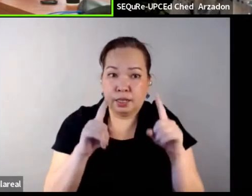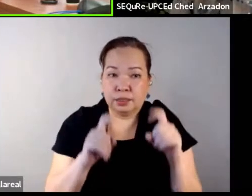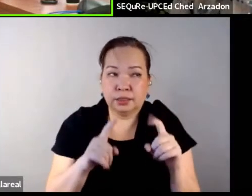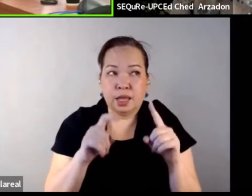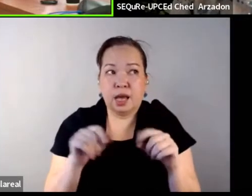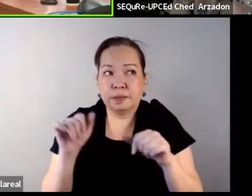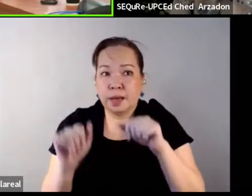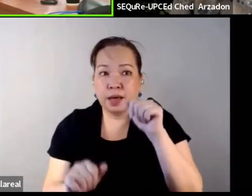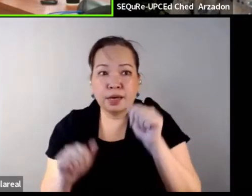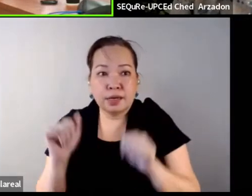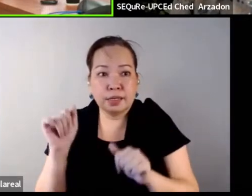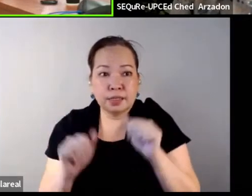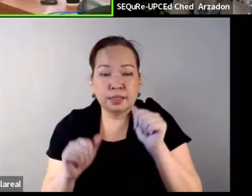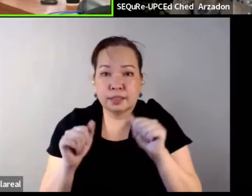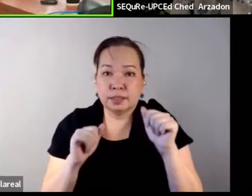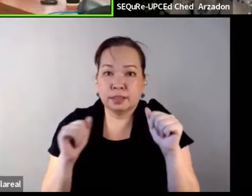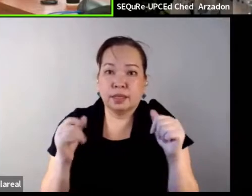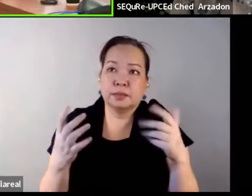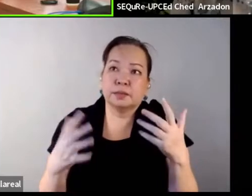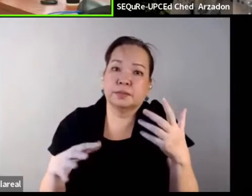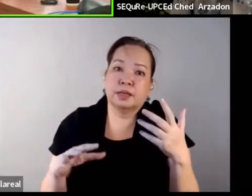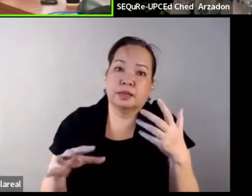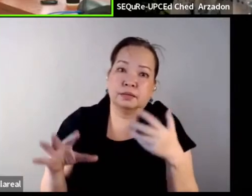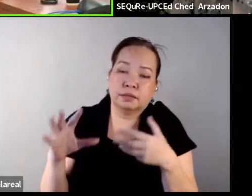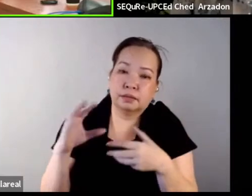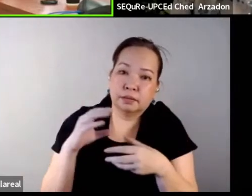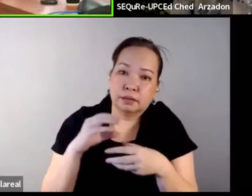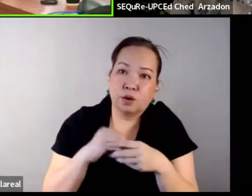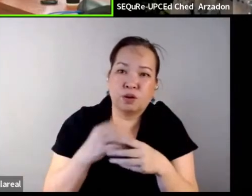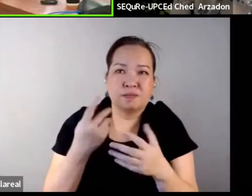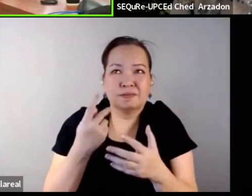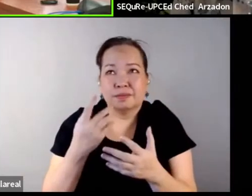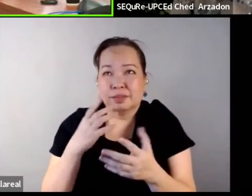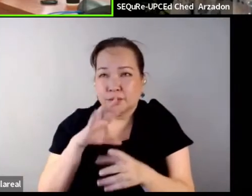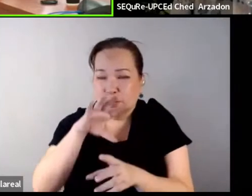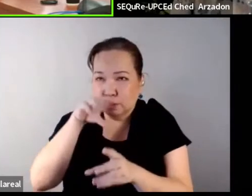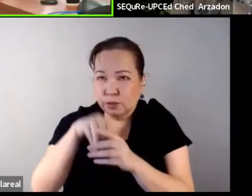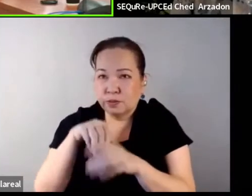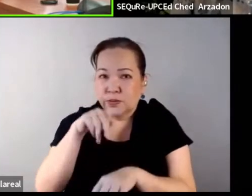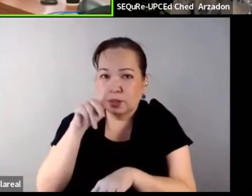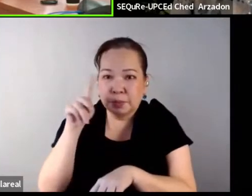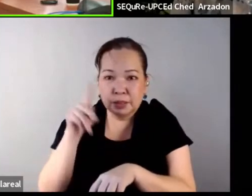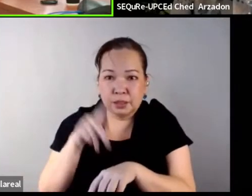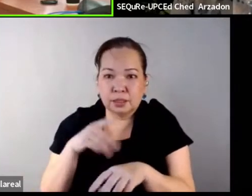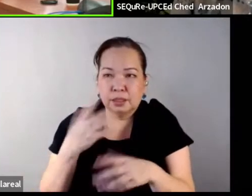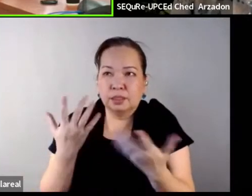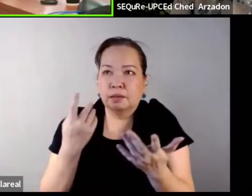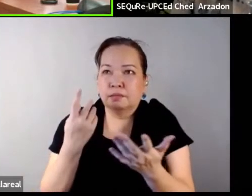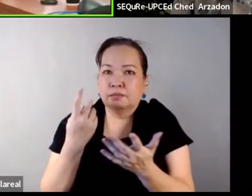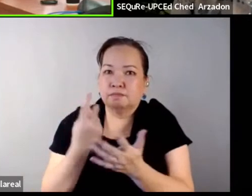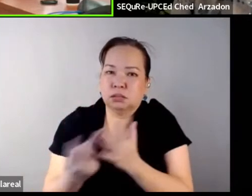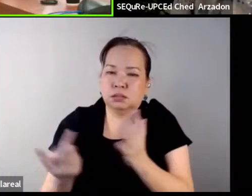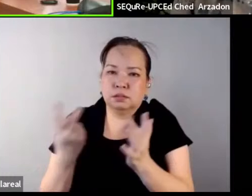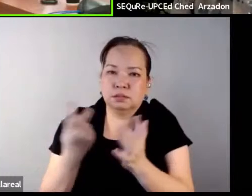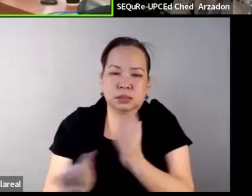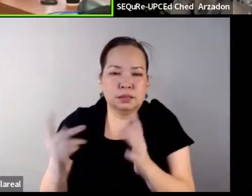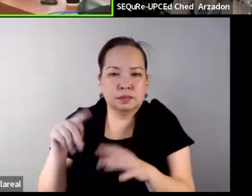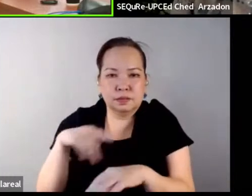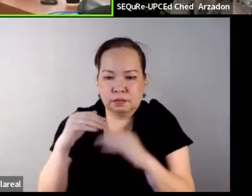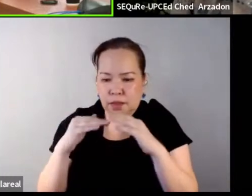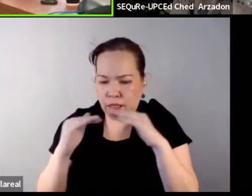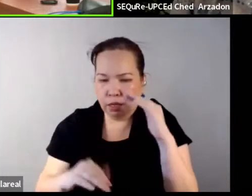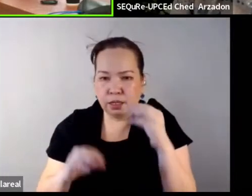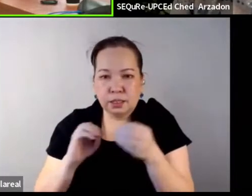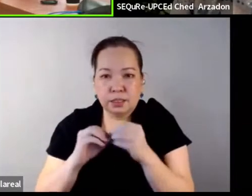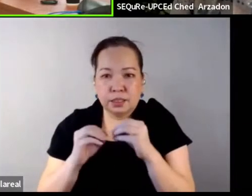na pinaparticipate natin, bumabagsak tayo. Out of 69, number 69 tayo. O paano